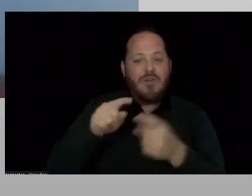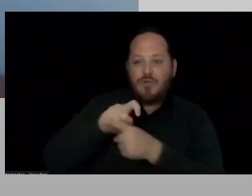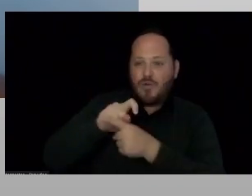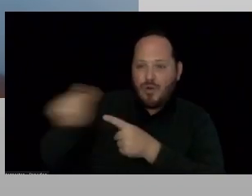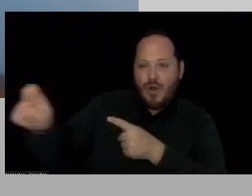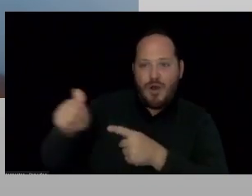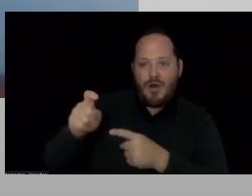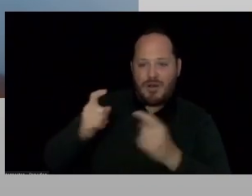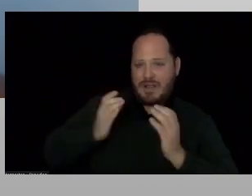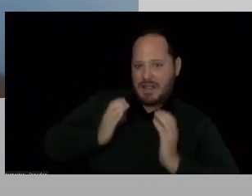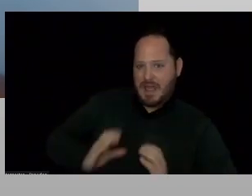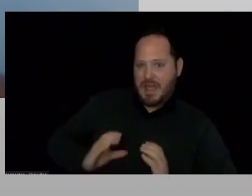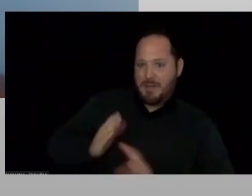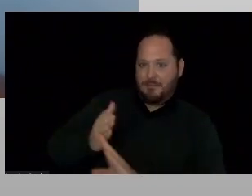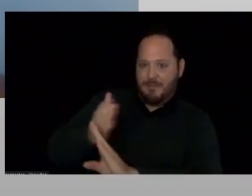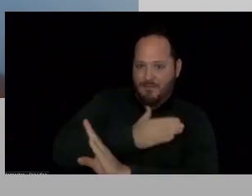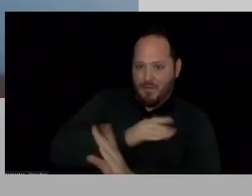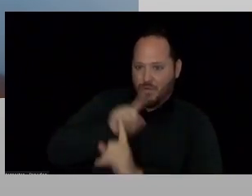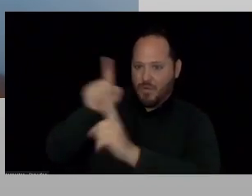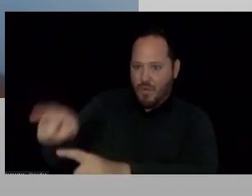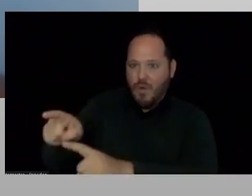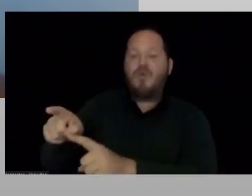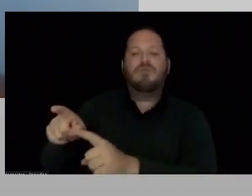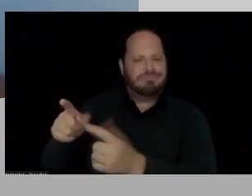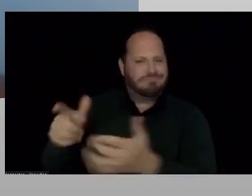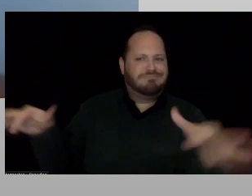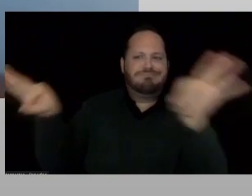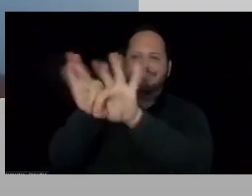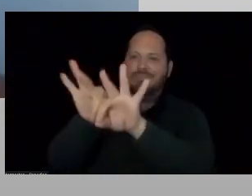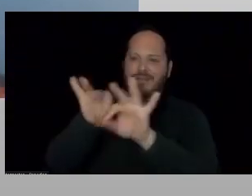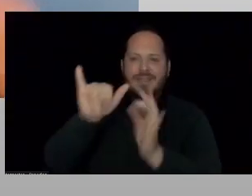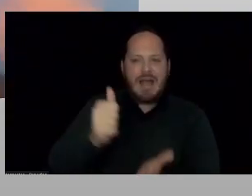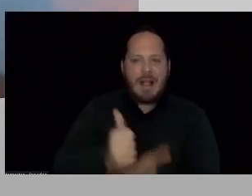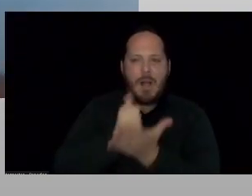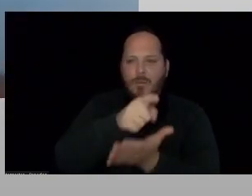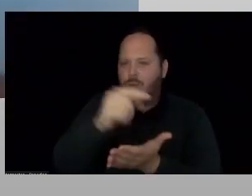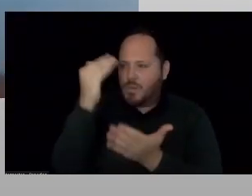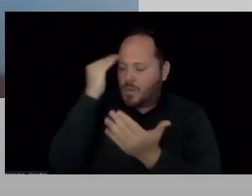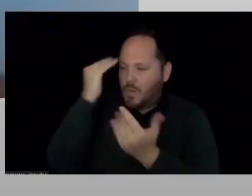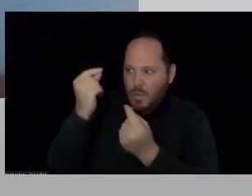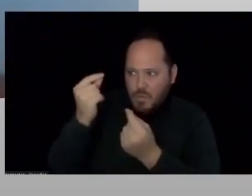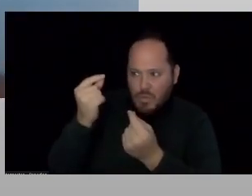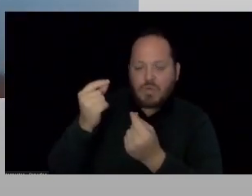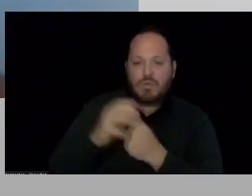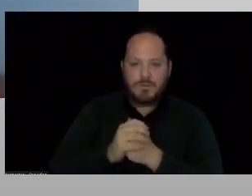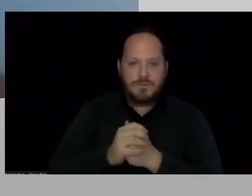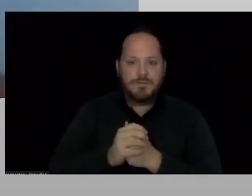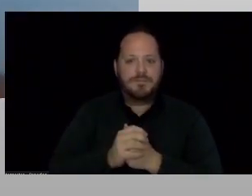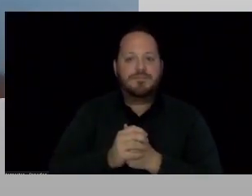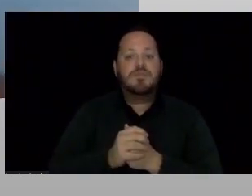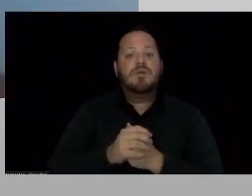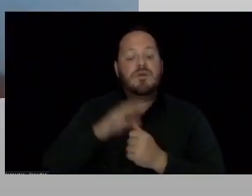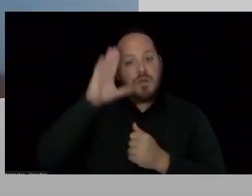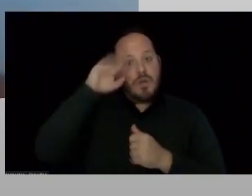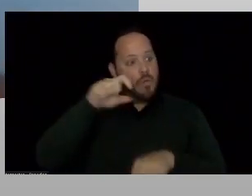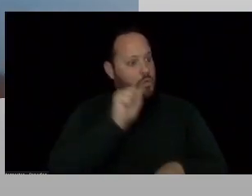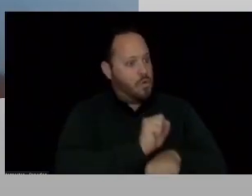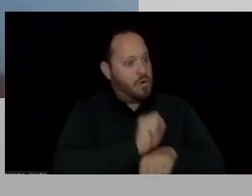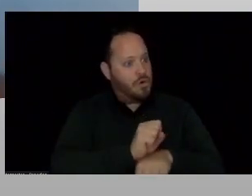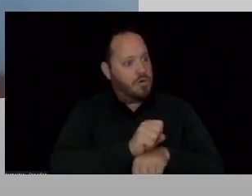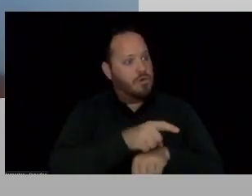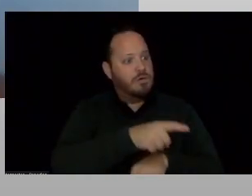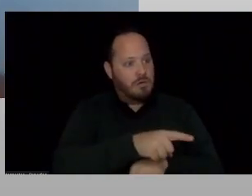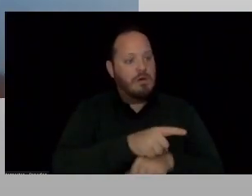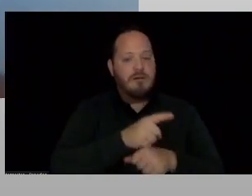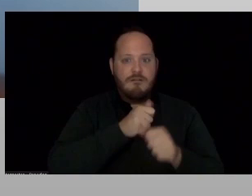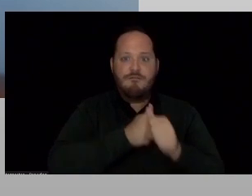sick and if you can take extra precautions. I also want to remind you not just to take precautions at work. It's easy to believe if